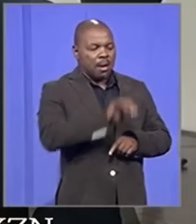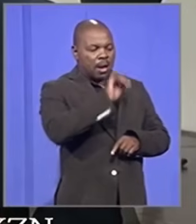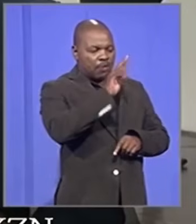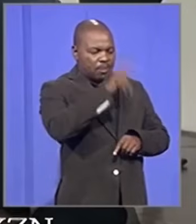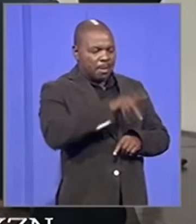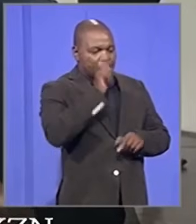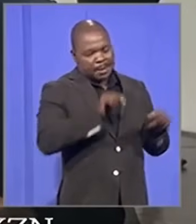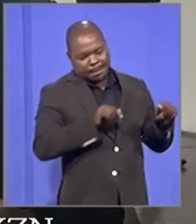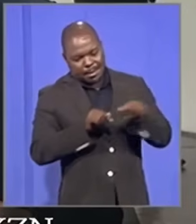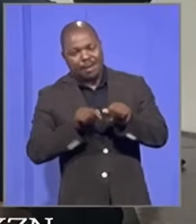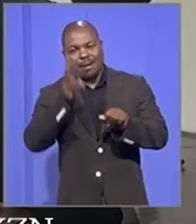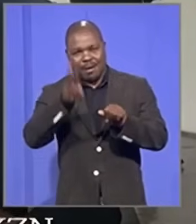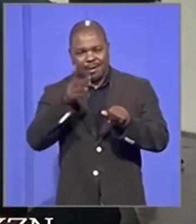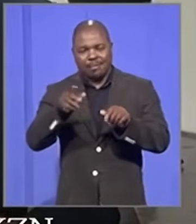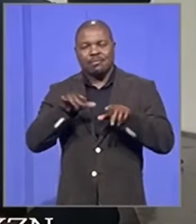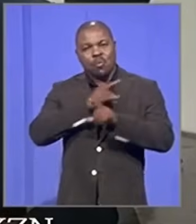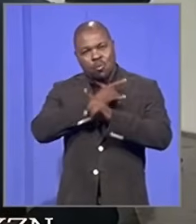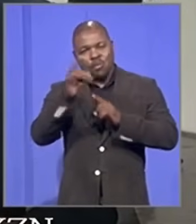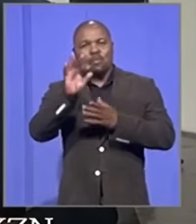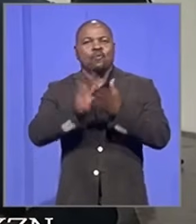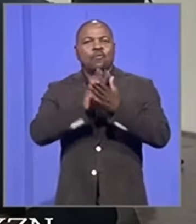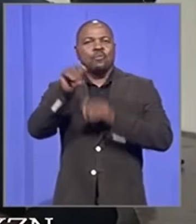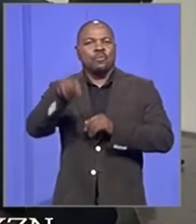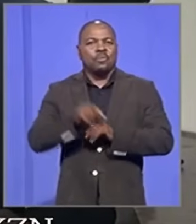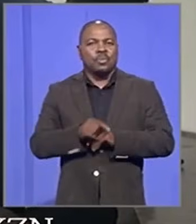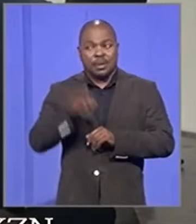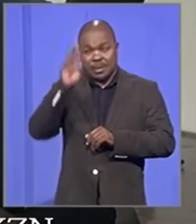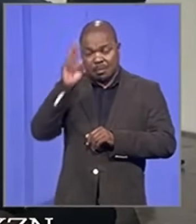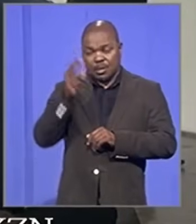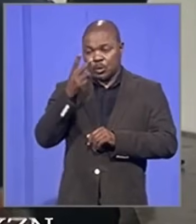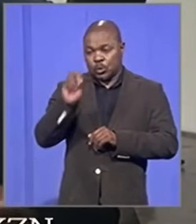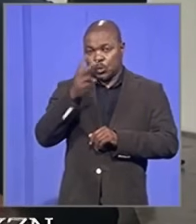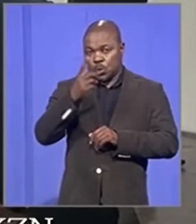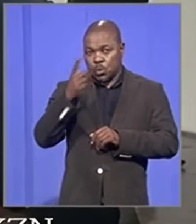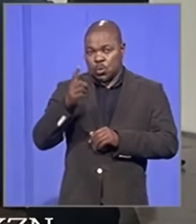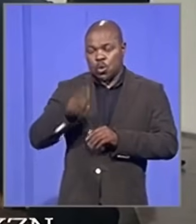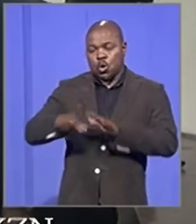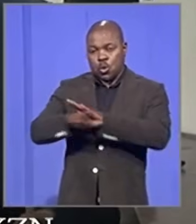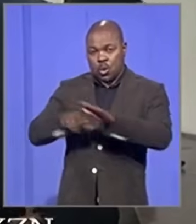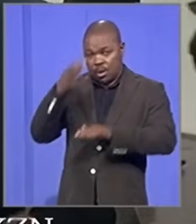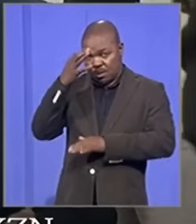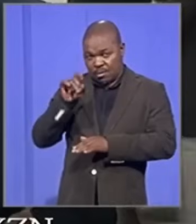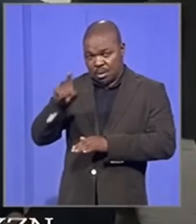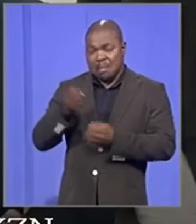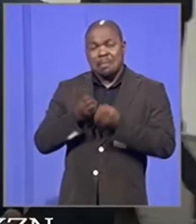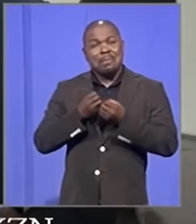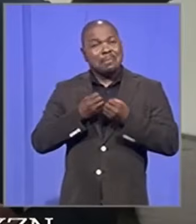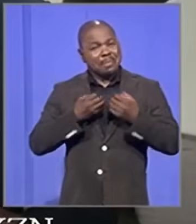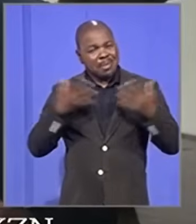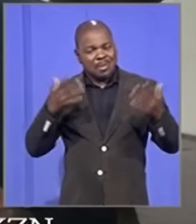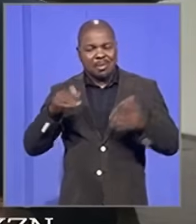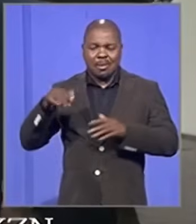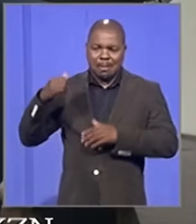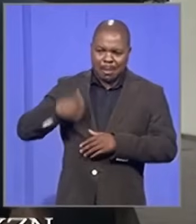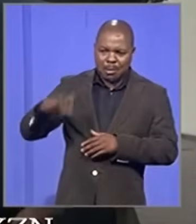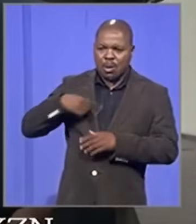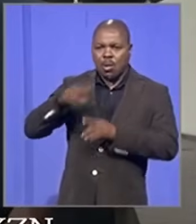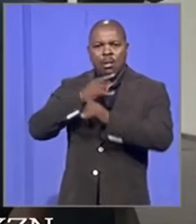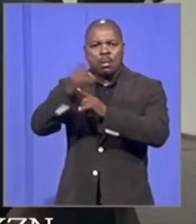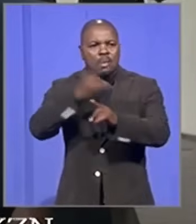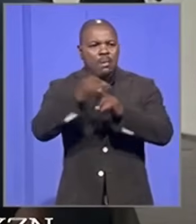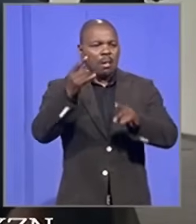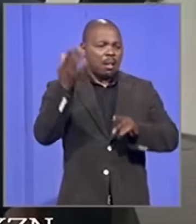again. Recall that during the 2021 local government elections, we regained so many municipalities from the municipalities that we